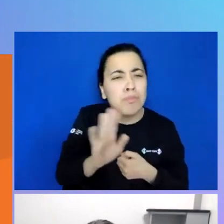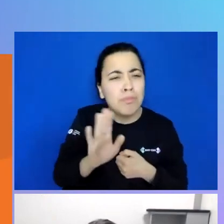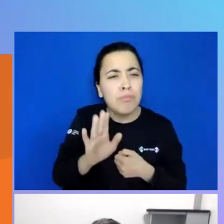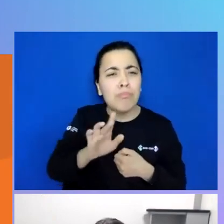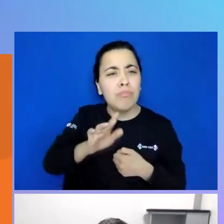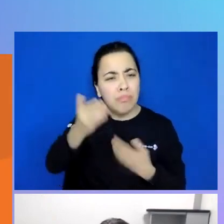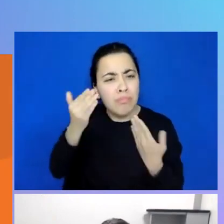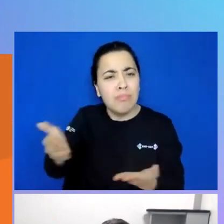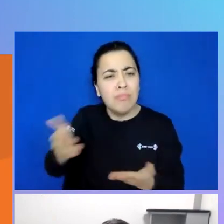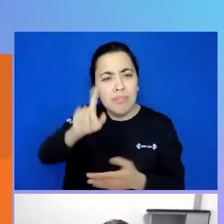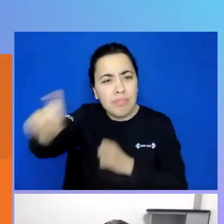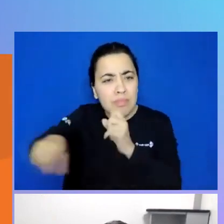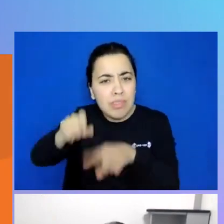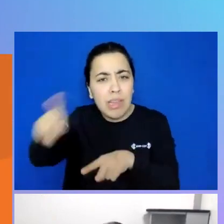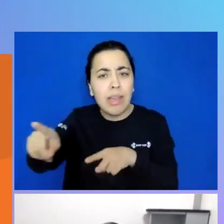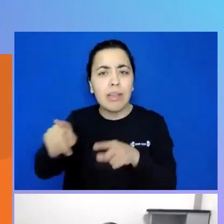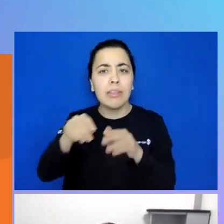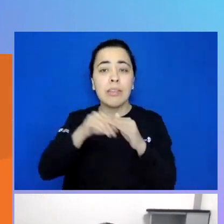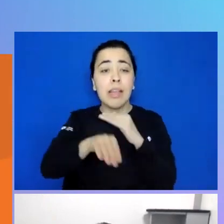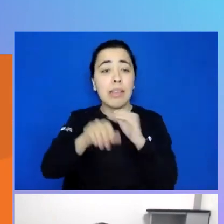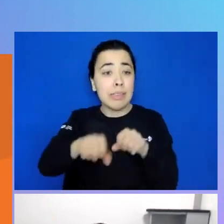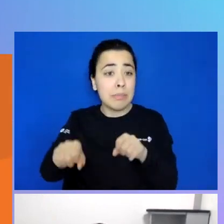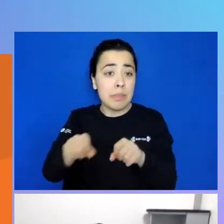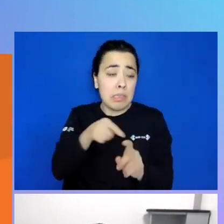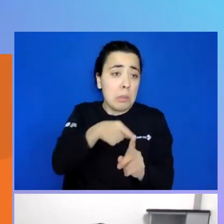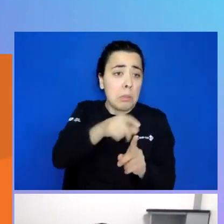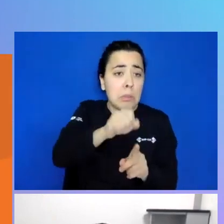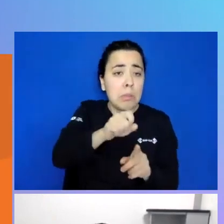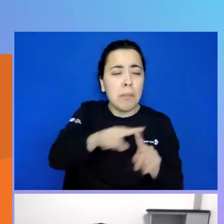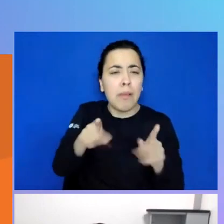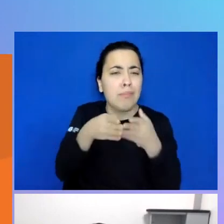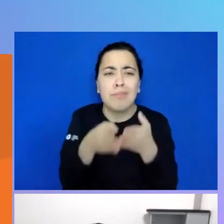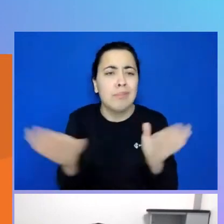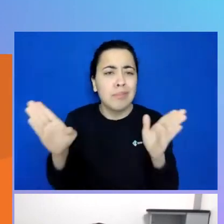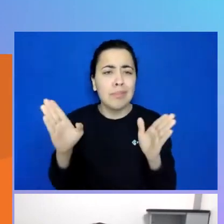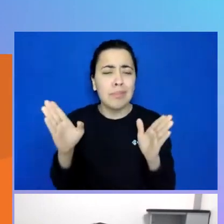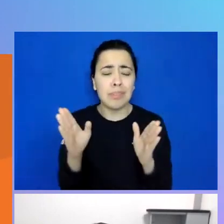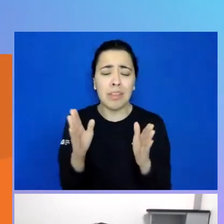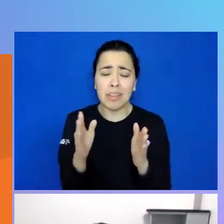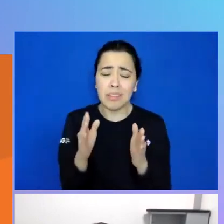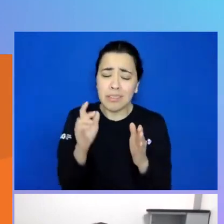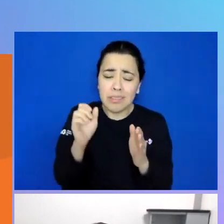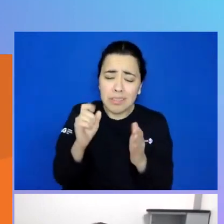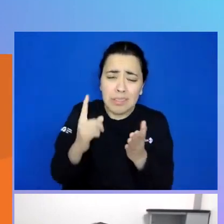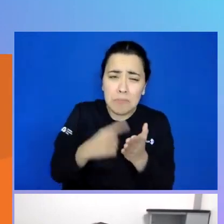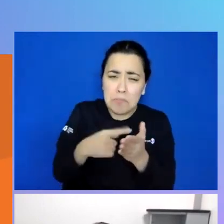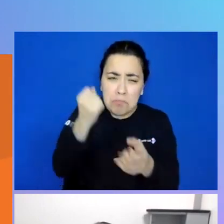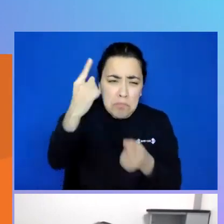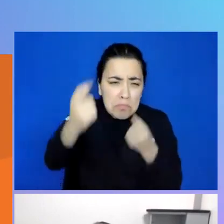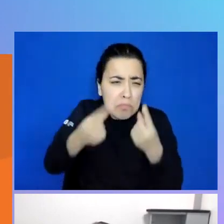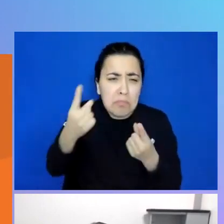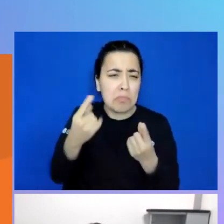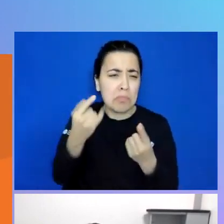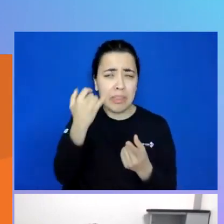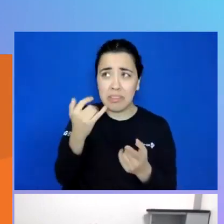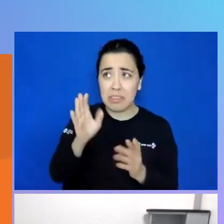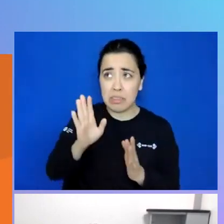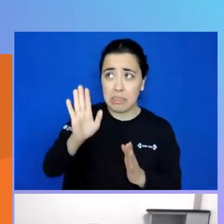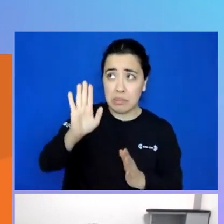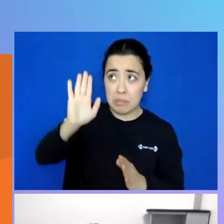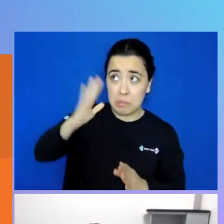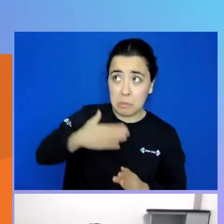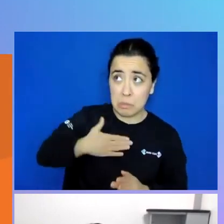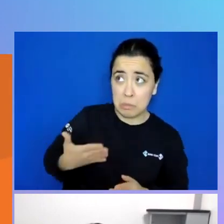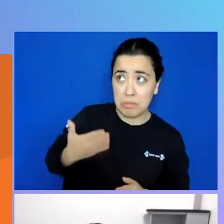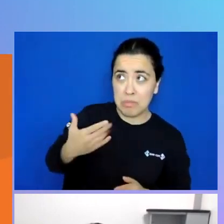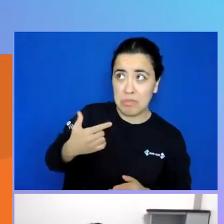accessibility, but for Agile in general. It can be really challenging to say that you don't know something.